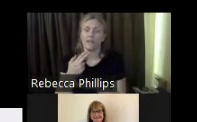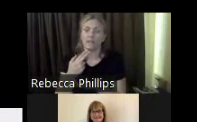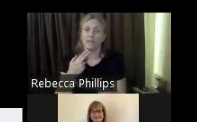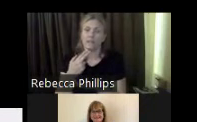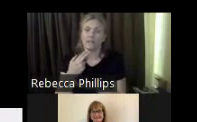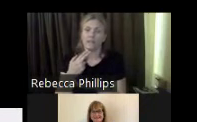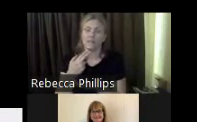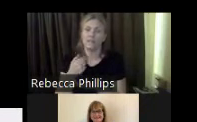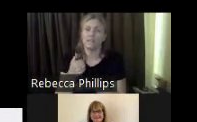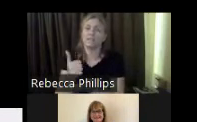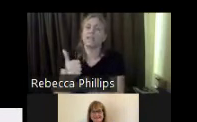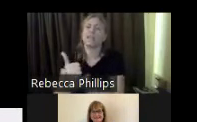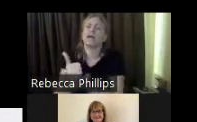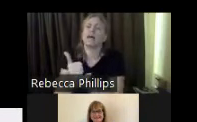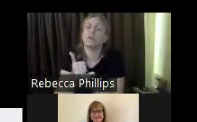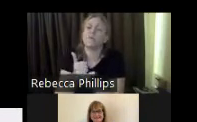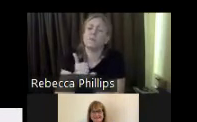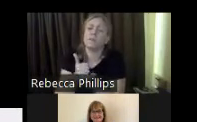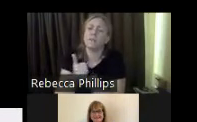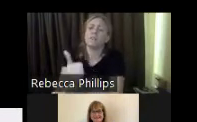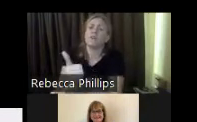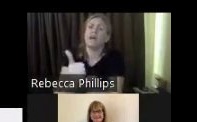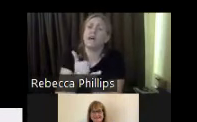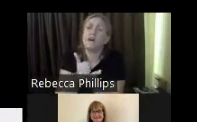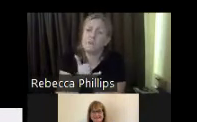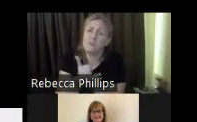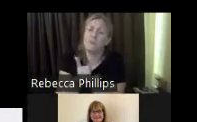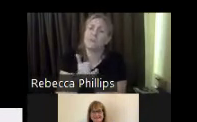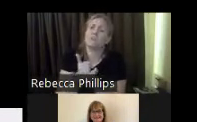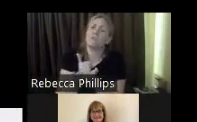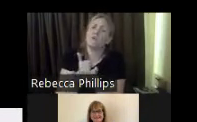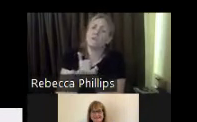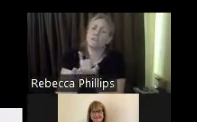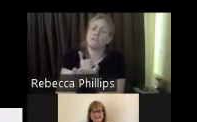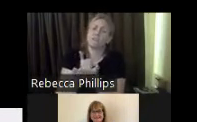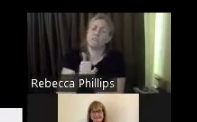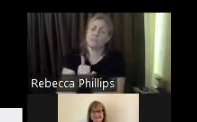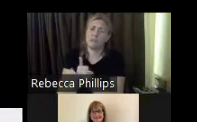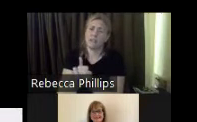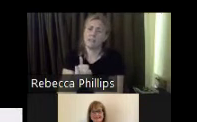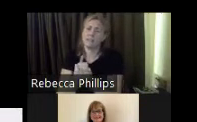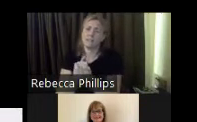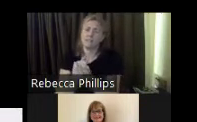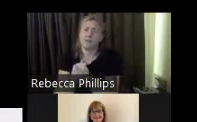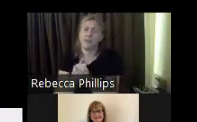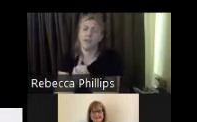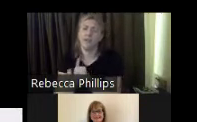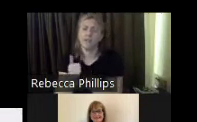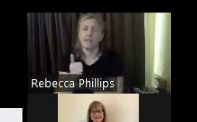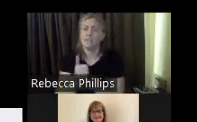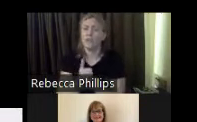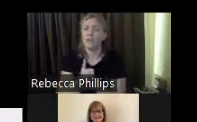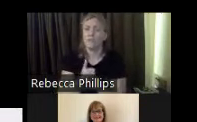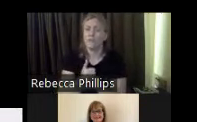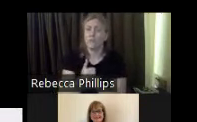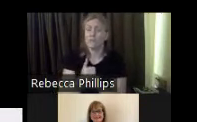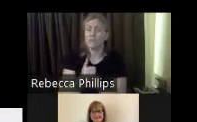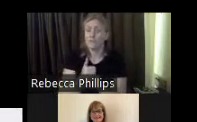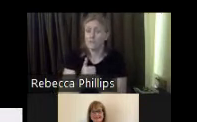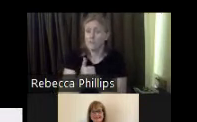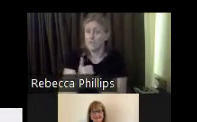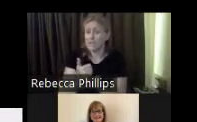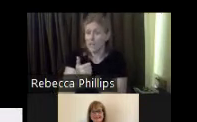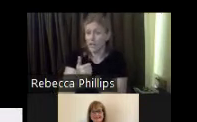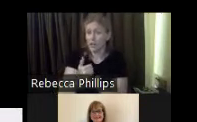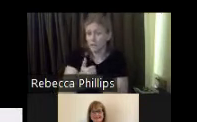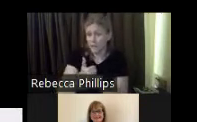what it is that you need. So it's like help, help, you're really pulling it in towards you and let someone know that. So if you're wondering if